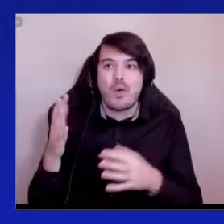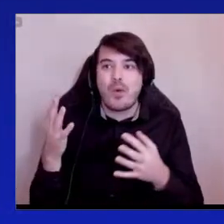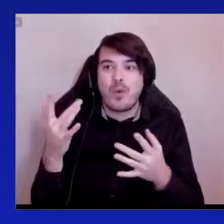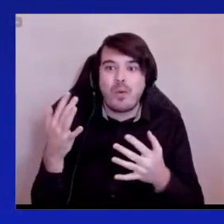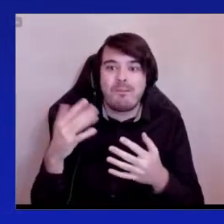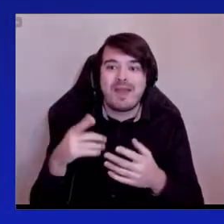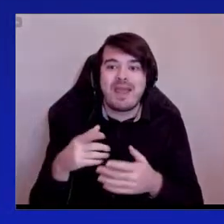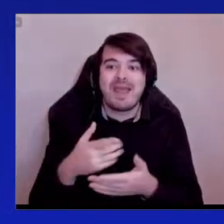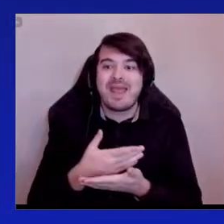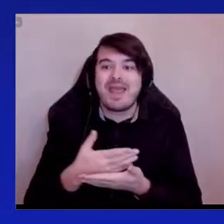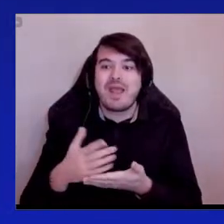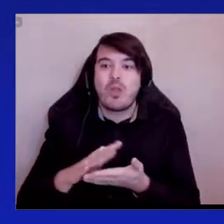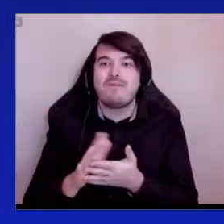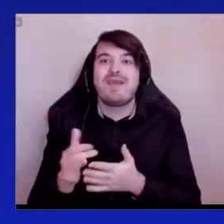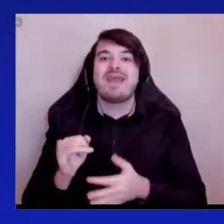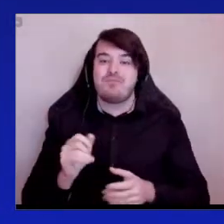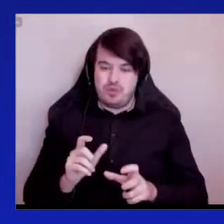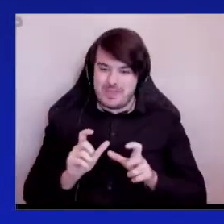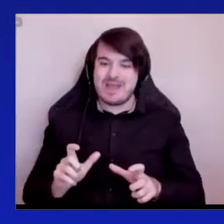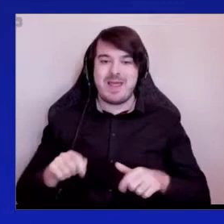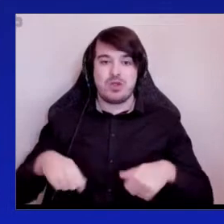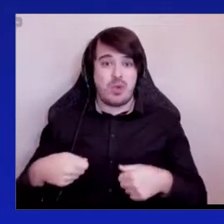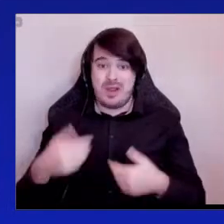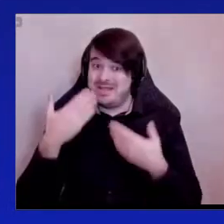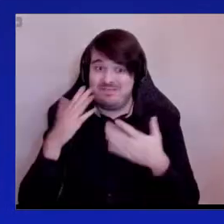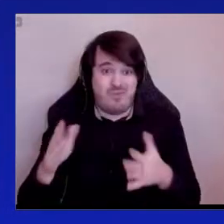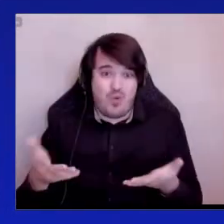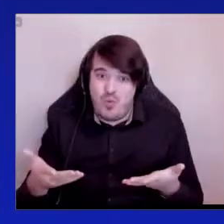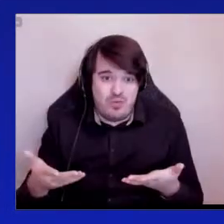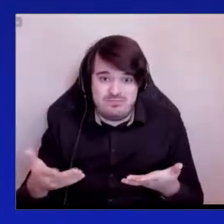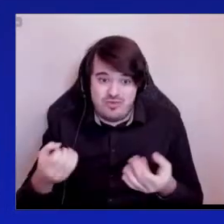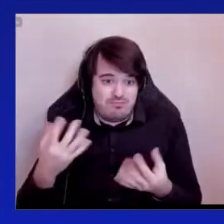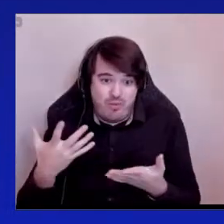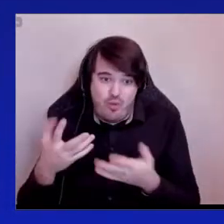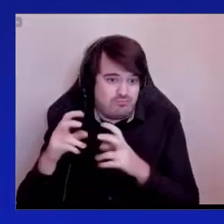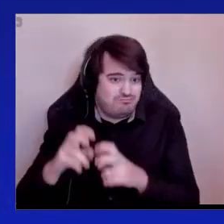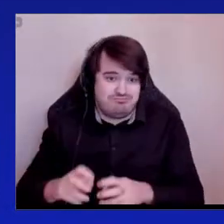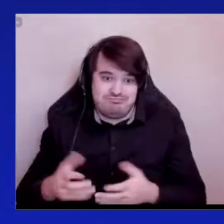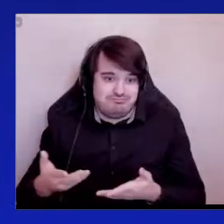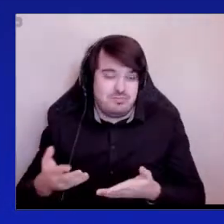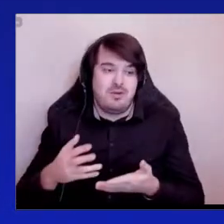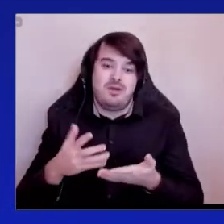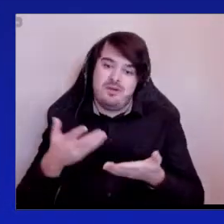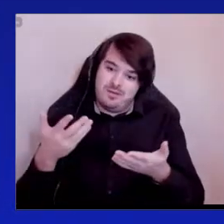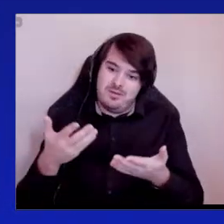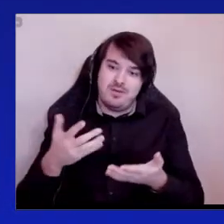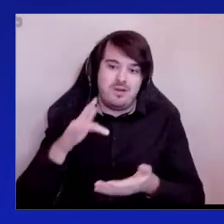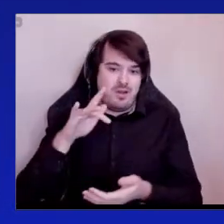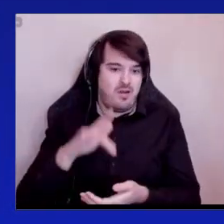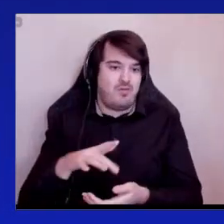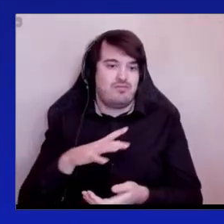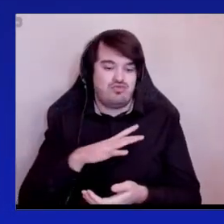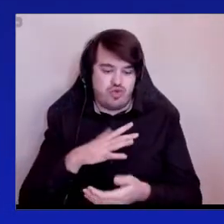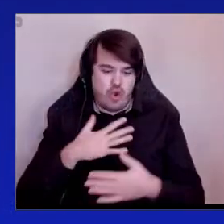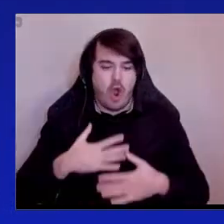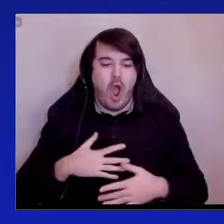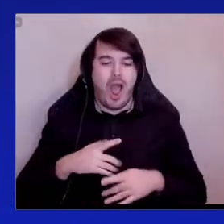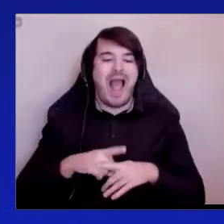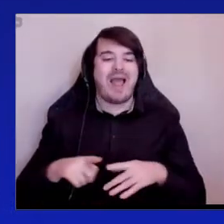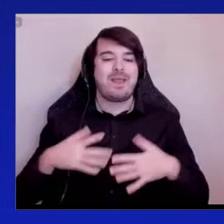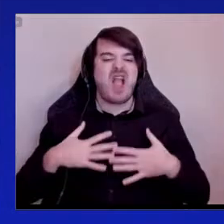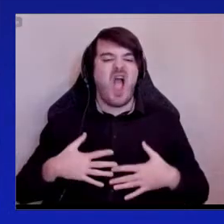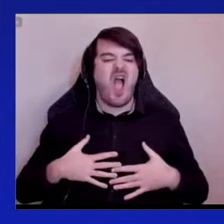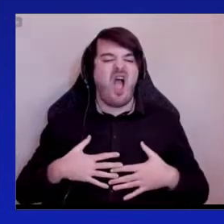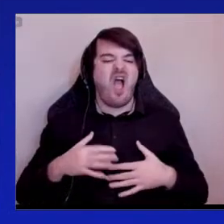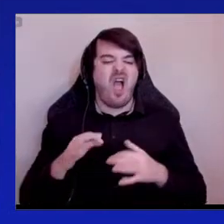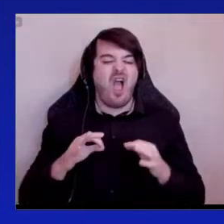system generates antibodies, we'd expect in that situation with an infection, how long that lasts, we are still vaccinating